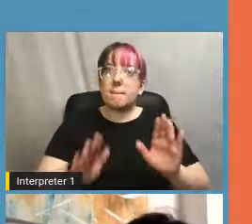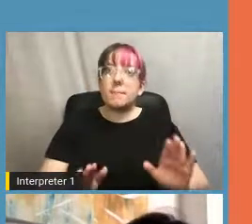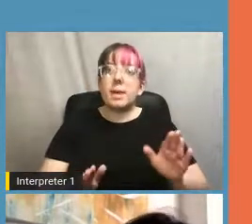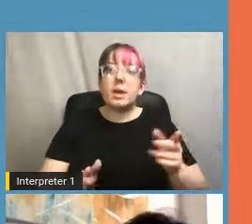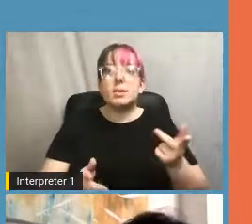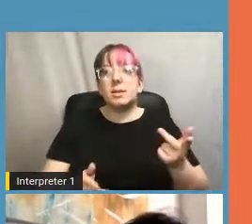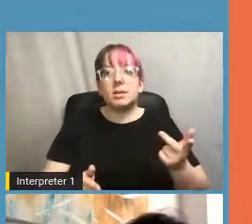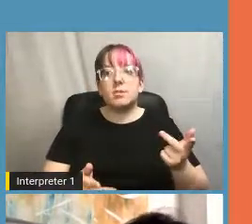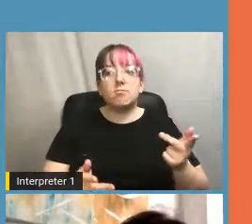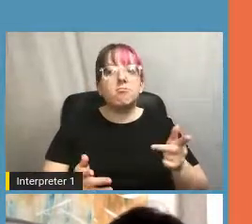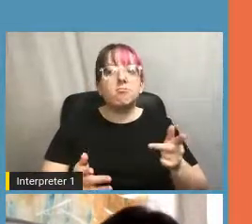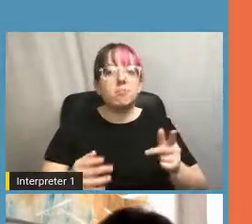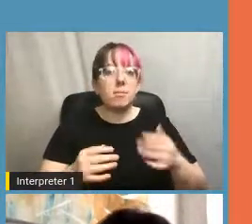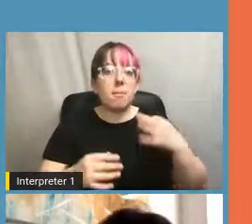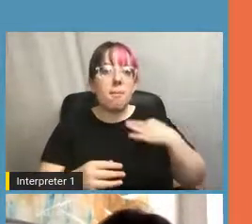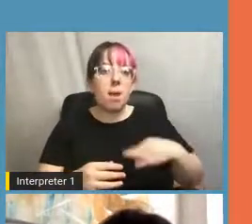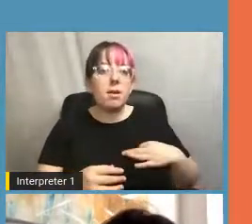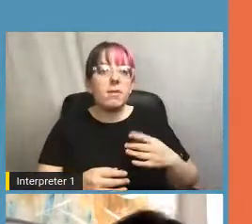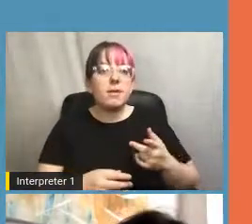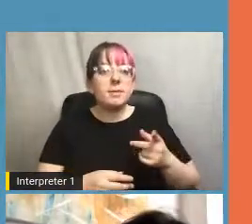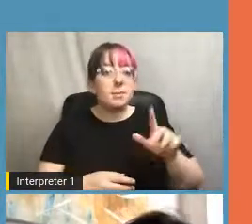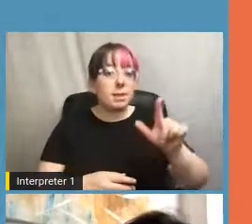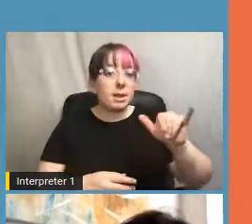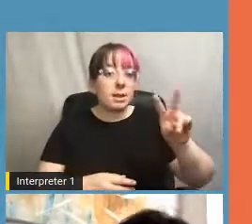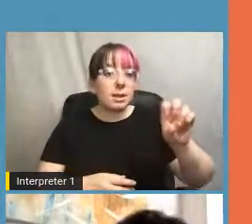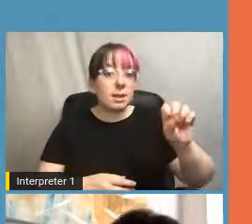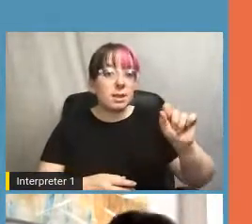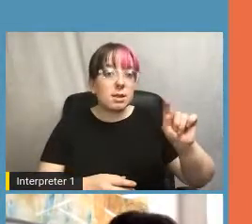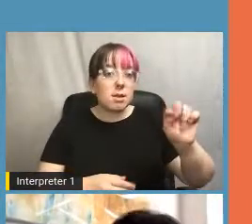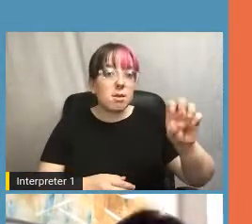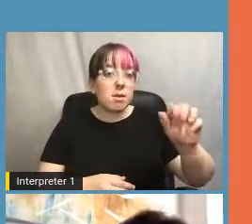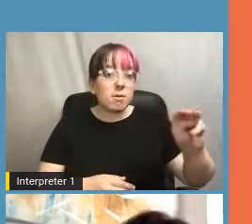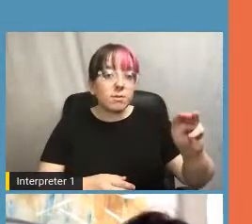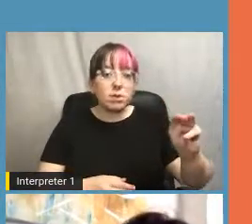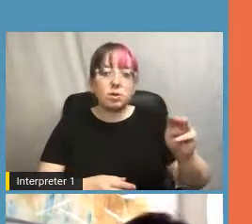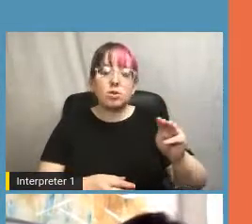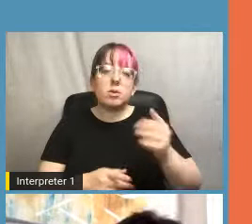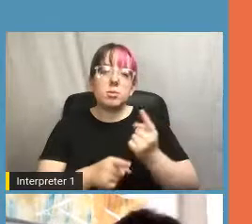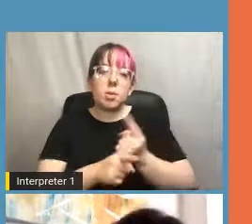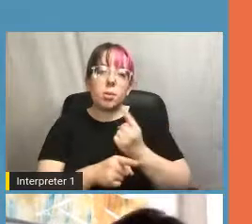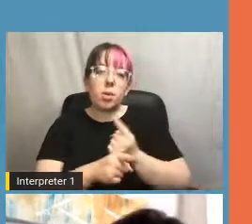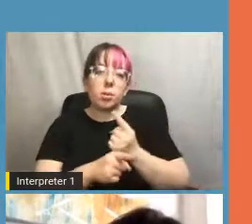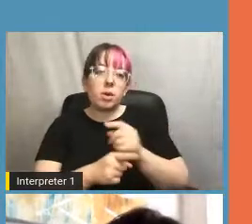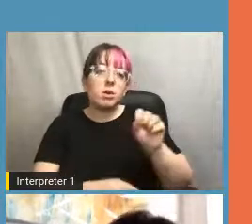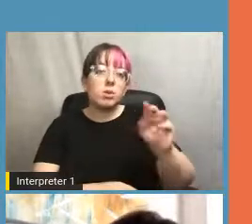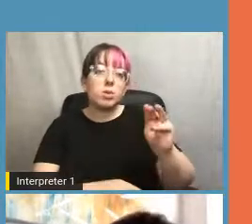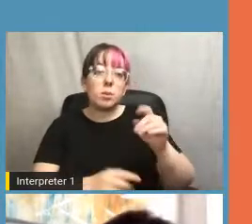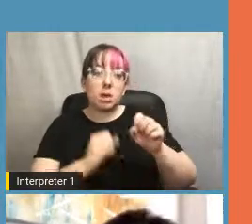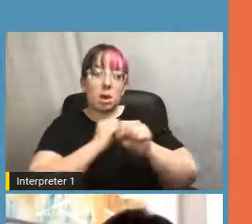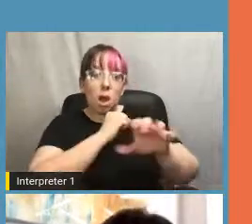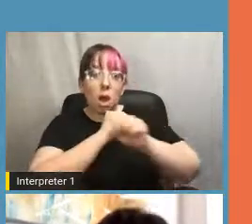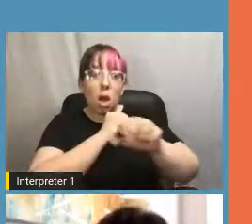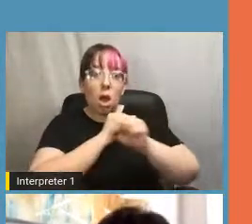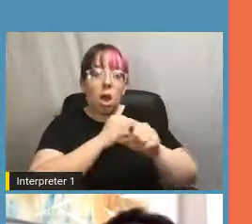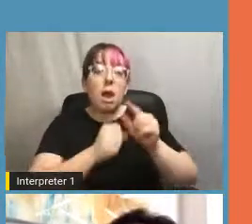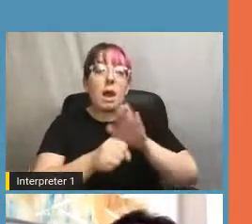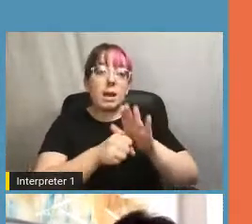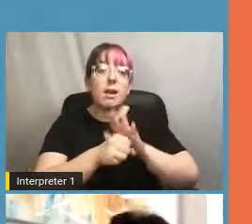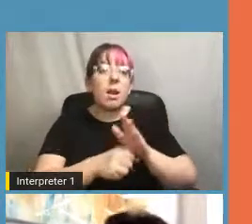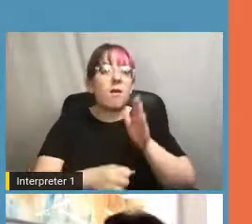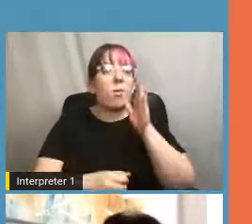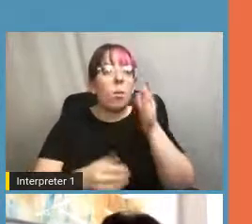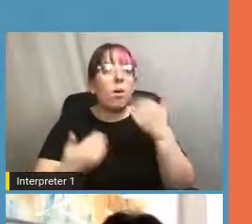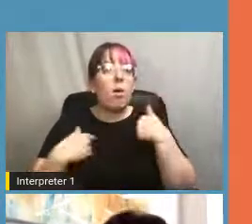thing is, with live stream, everybody can look at it if you do the proper social media, and people can access it. It's exactly how you're doing it right